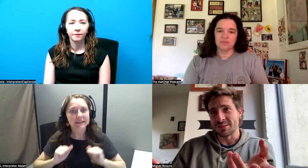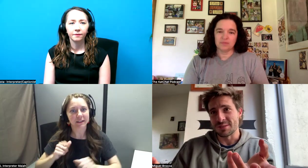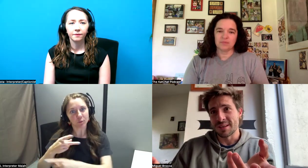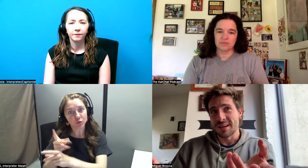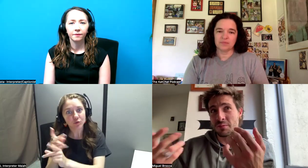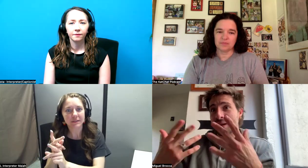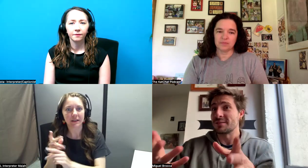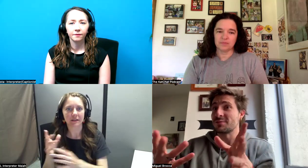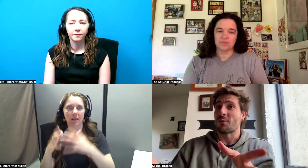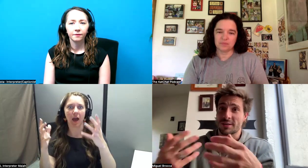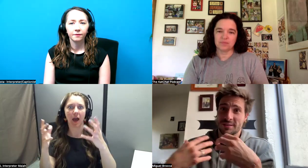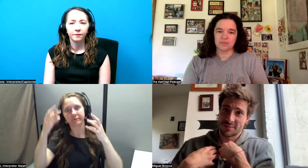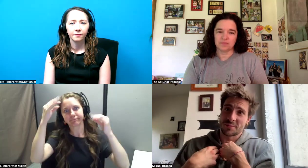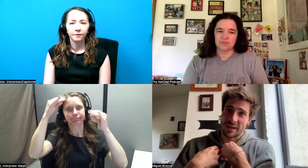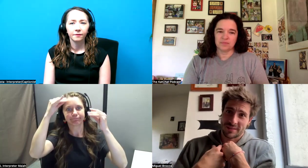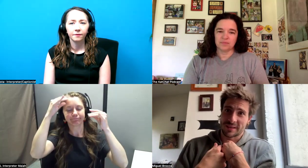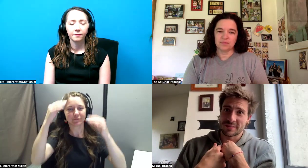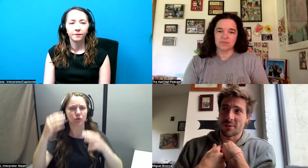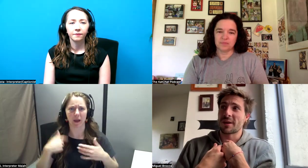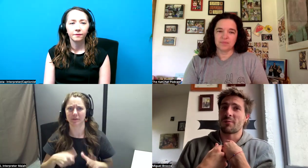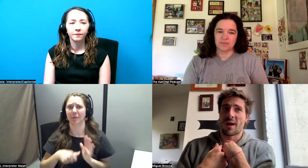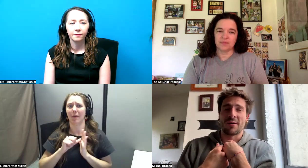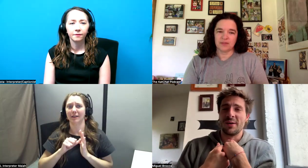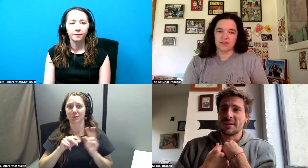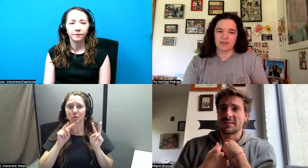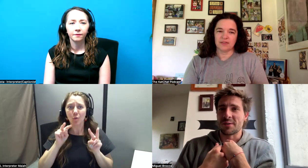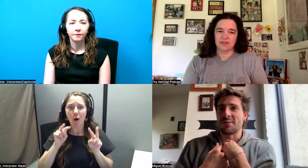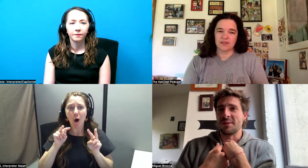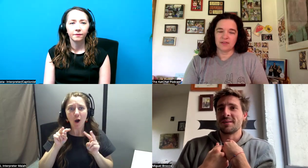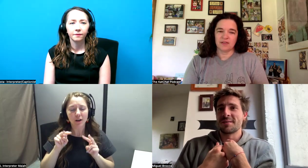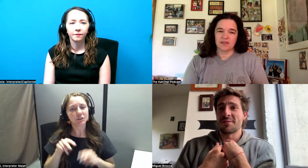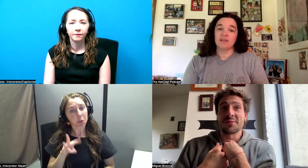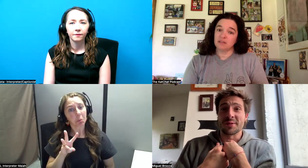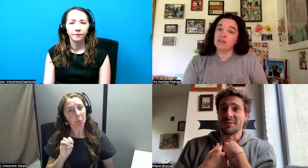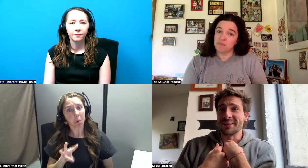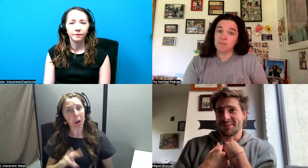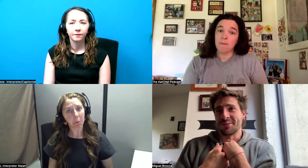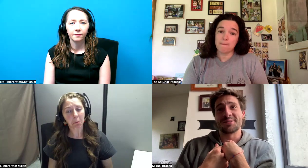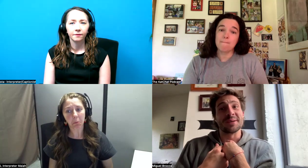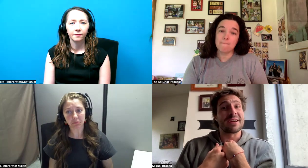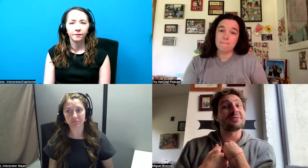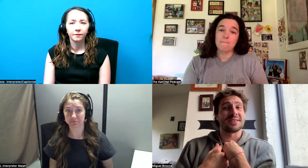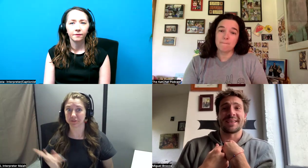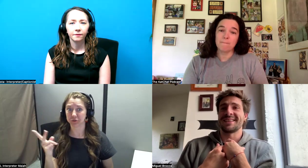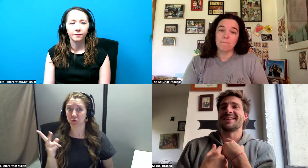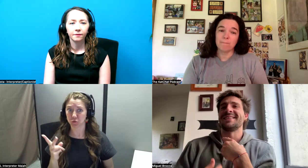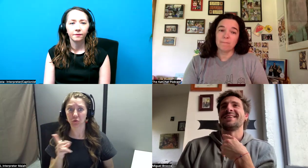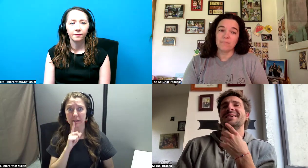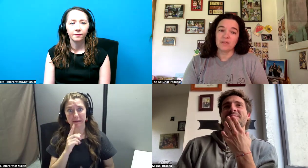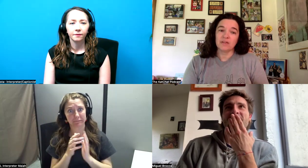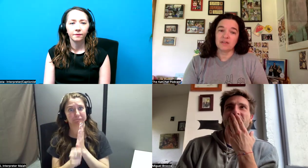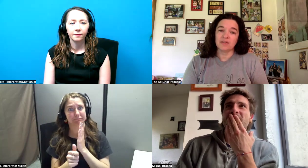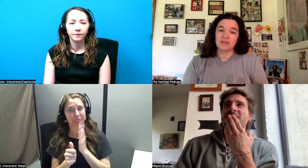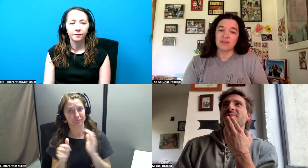was just impressive to watch for me. Like to say, okay, wow, so they're the real deal. You know, they're doing everything, and